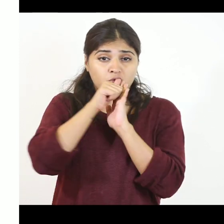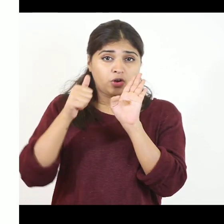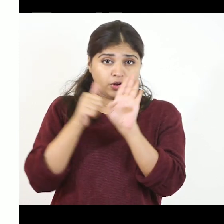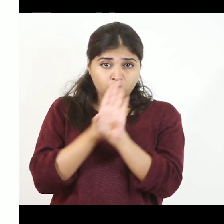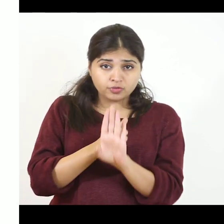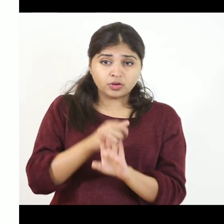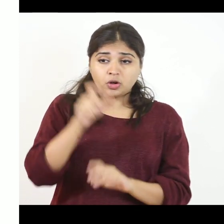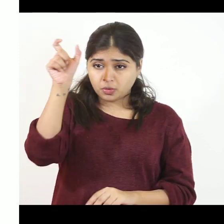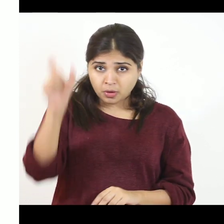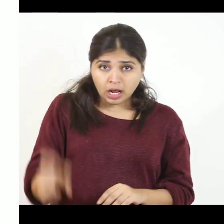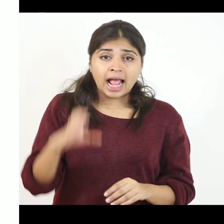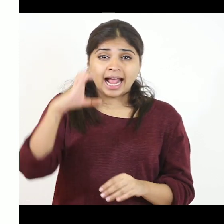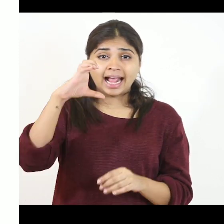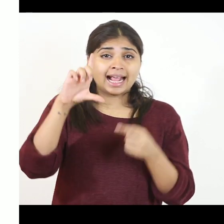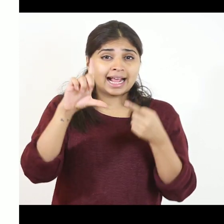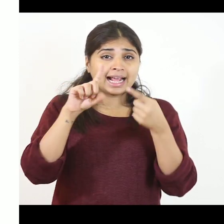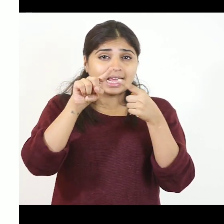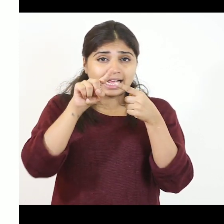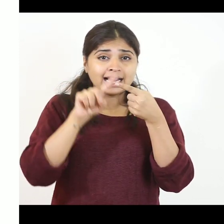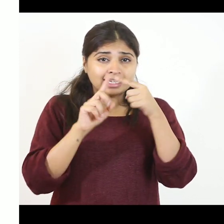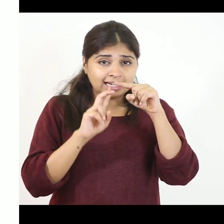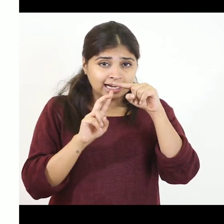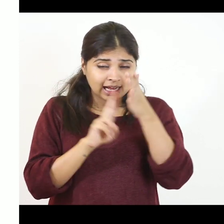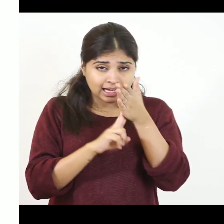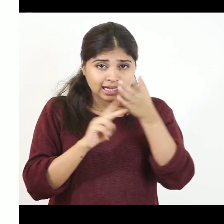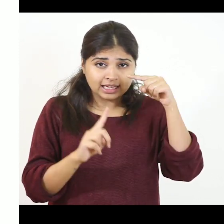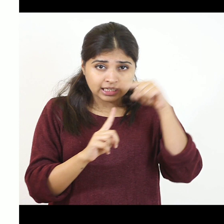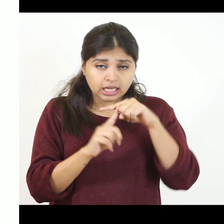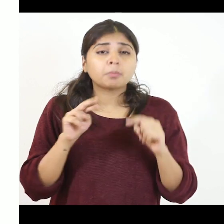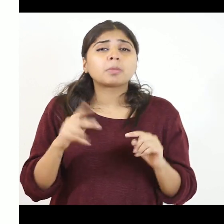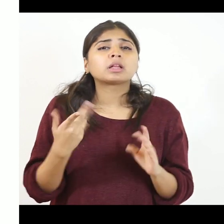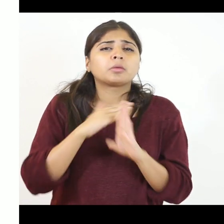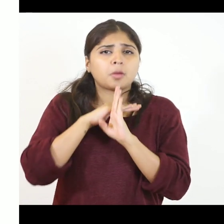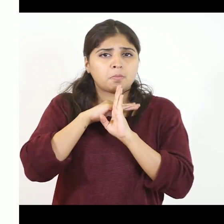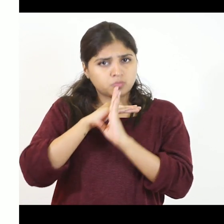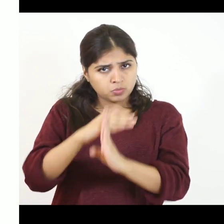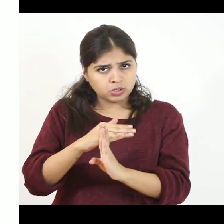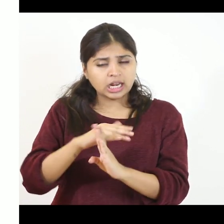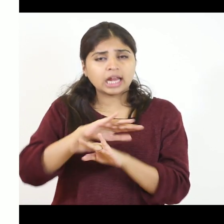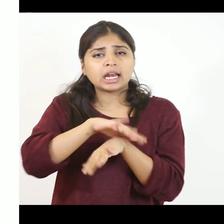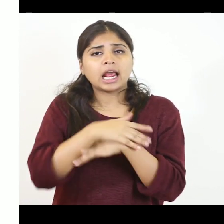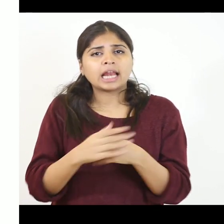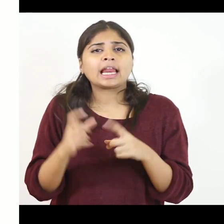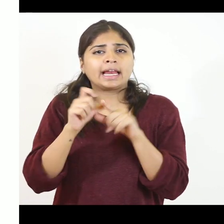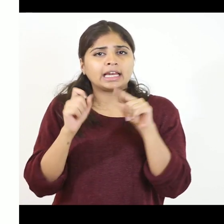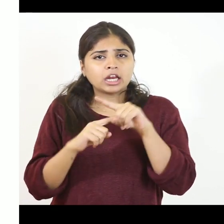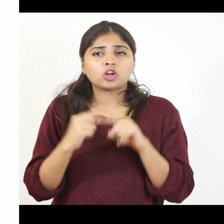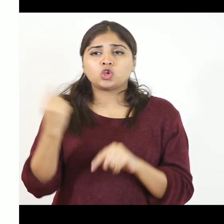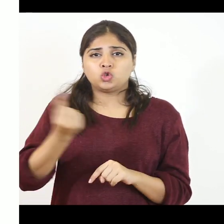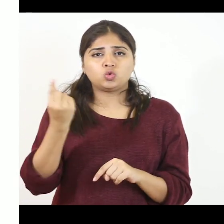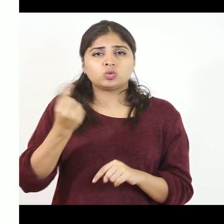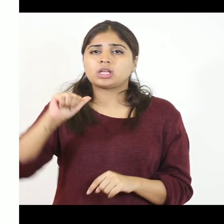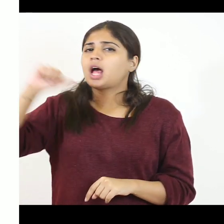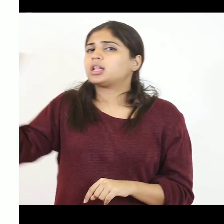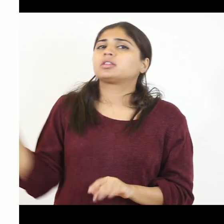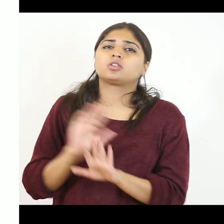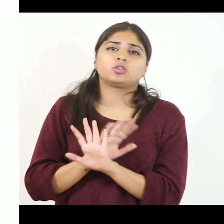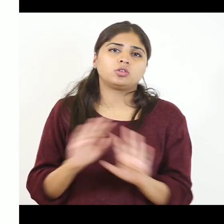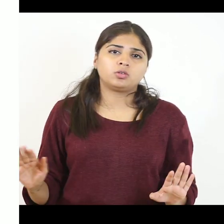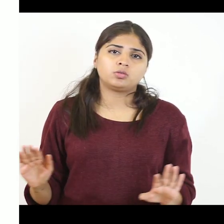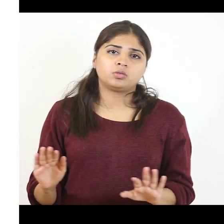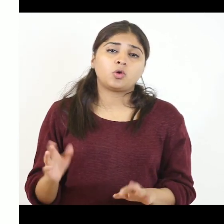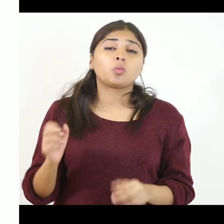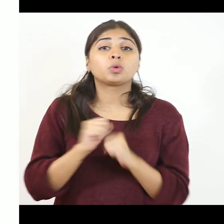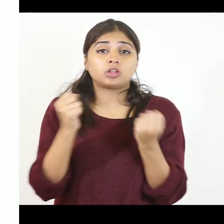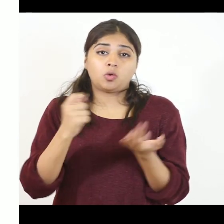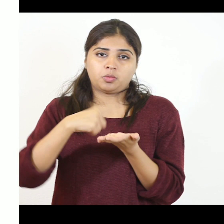Client confidentiality. Client confidentiality refers to protection of client's data from unauthorized use